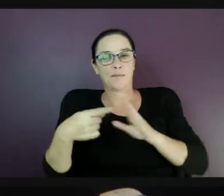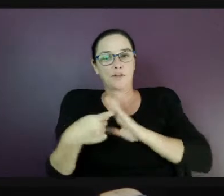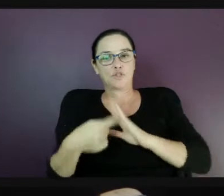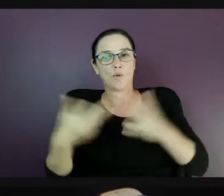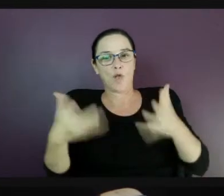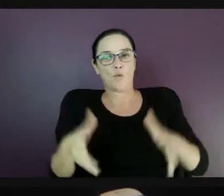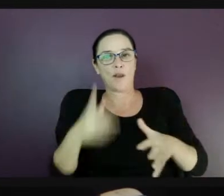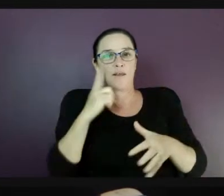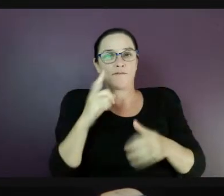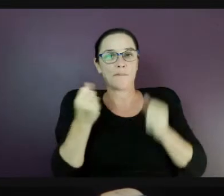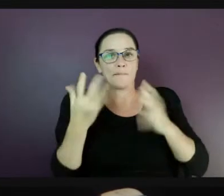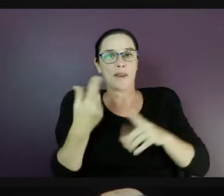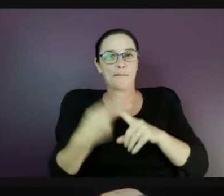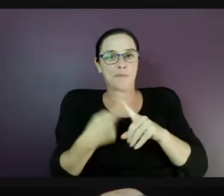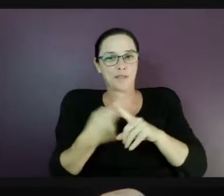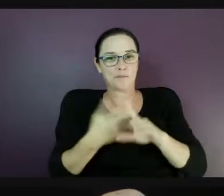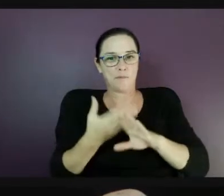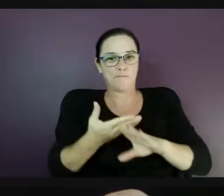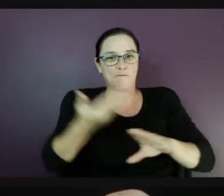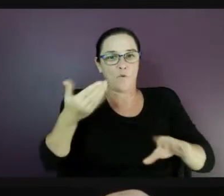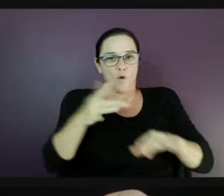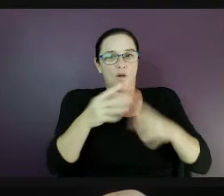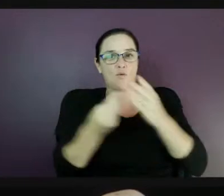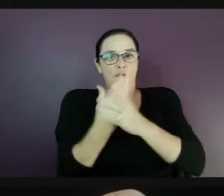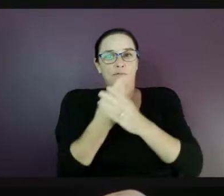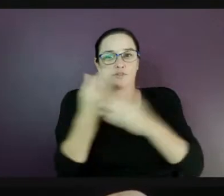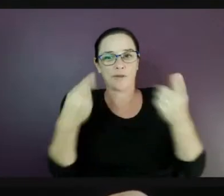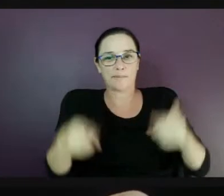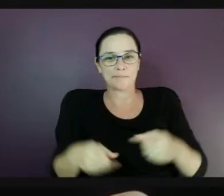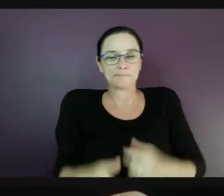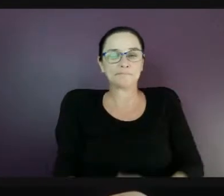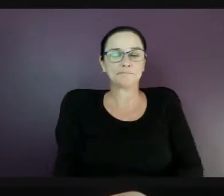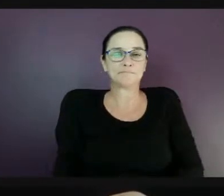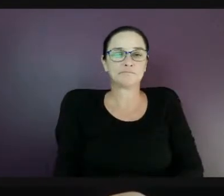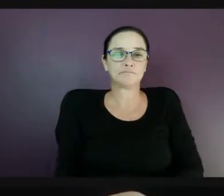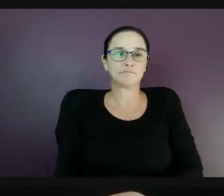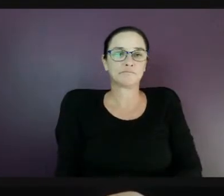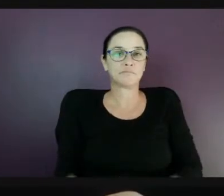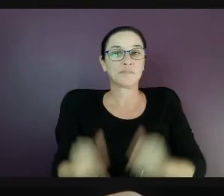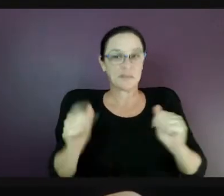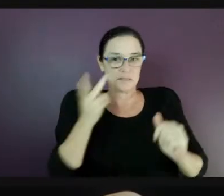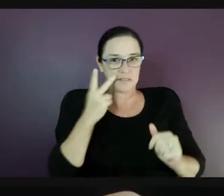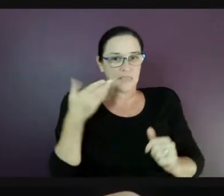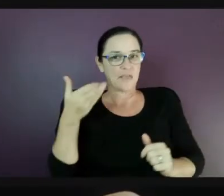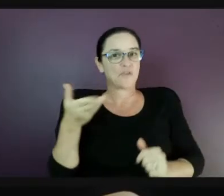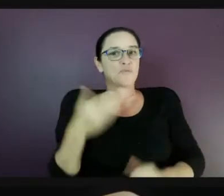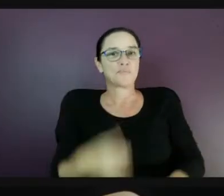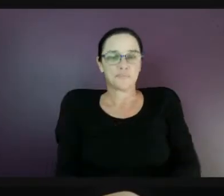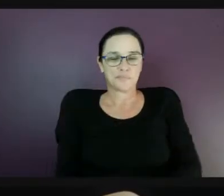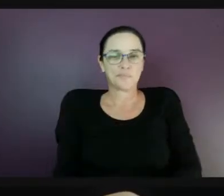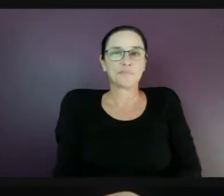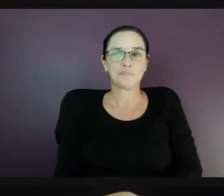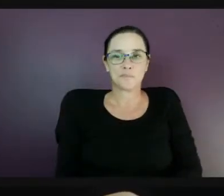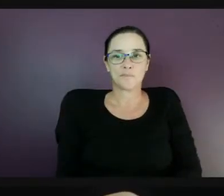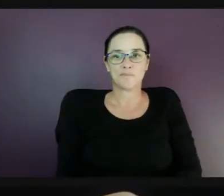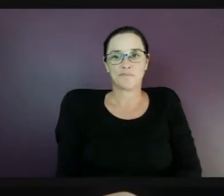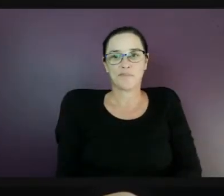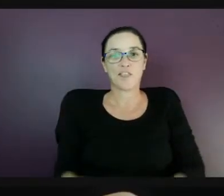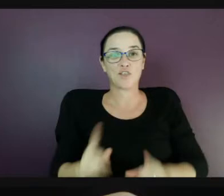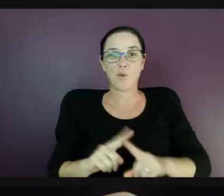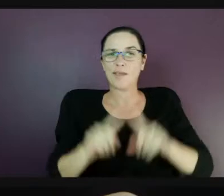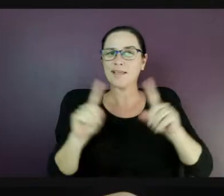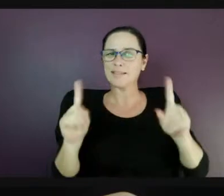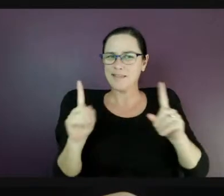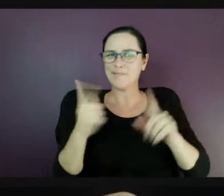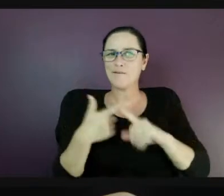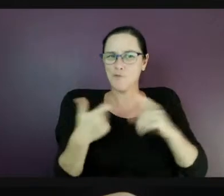for months prior to the eruption actually even happening, as you see here. Yeah, so very different from what we're seeing